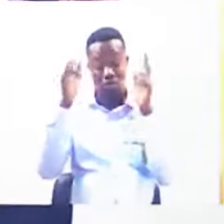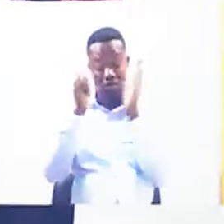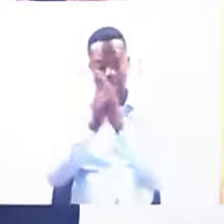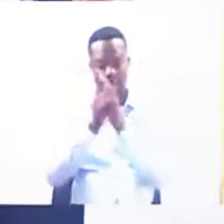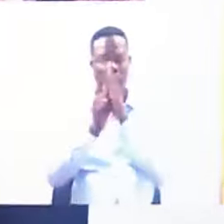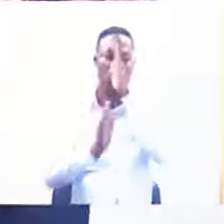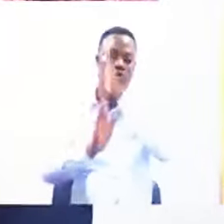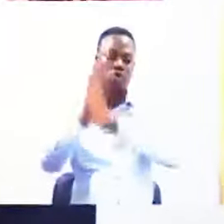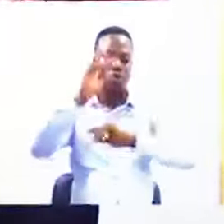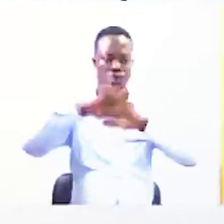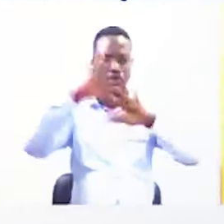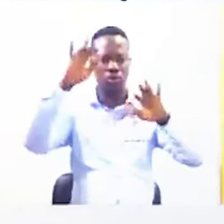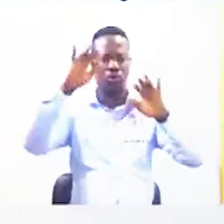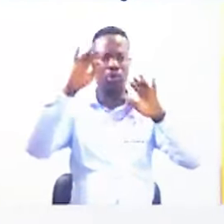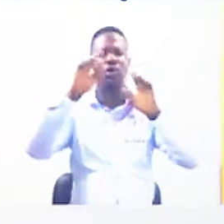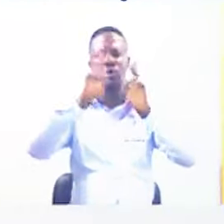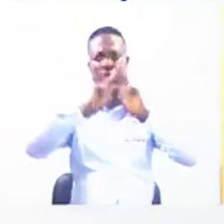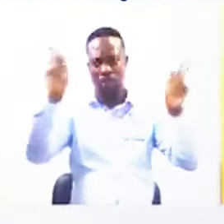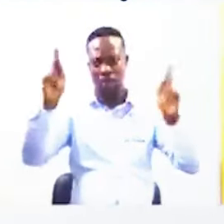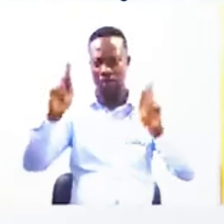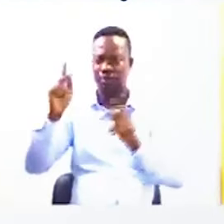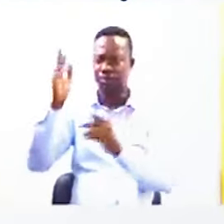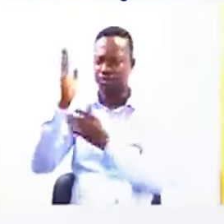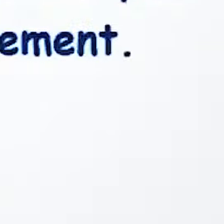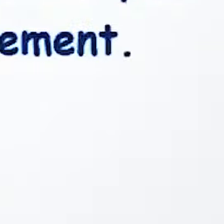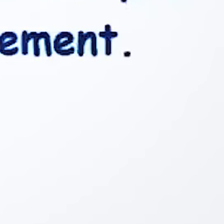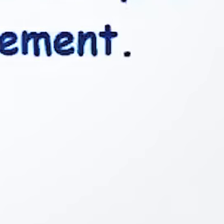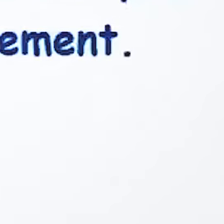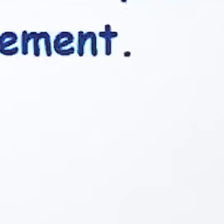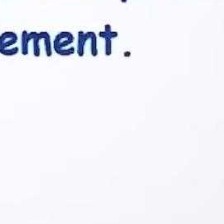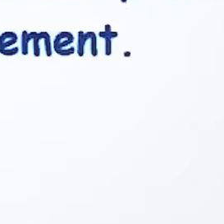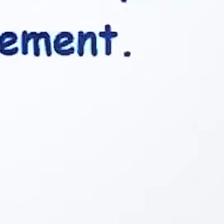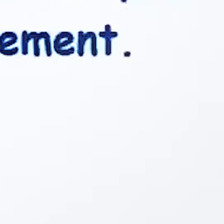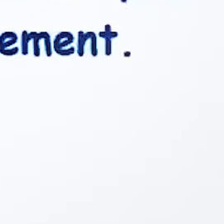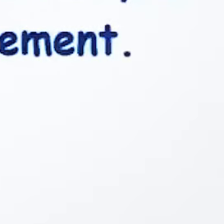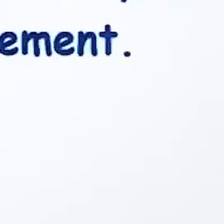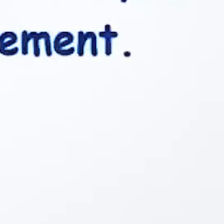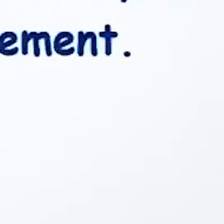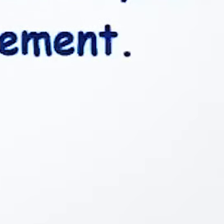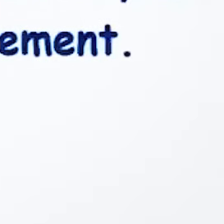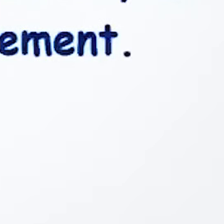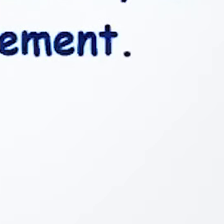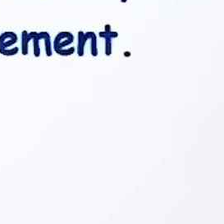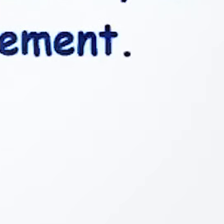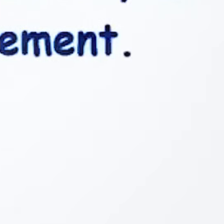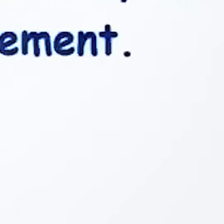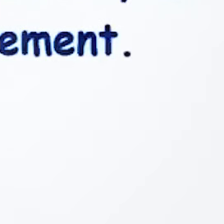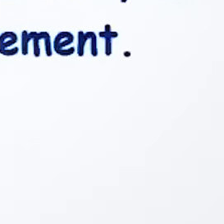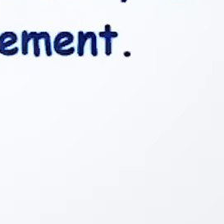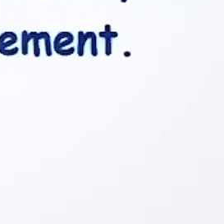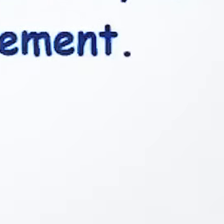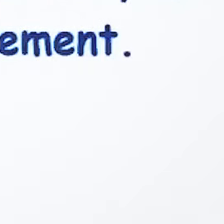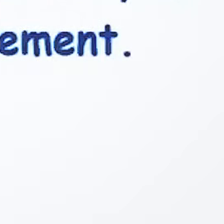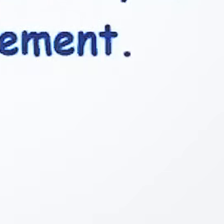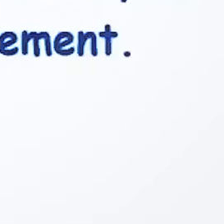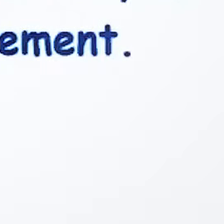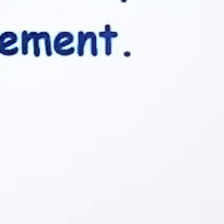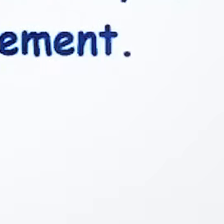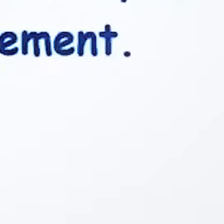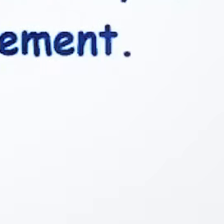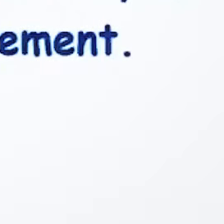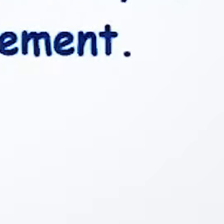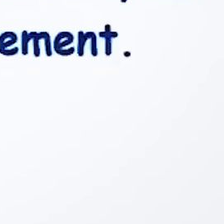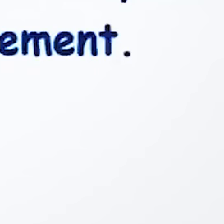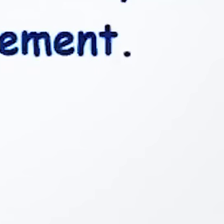of your family. Wankasa webusia enti. For the sake of the future. Na, dachin so enti. For the sake of the institution.